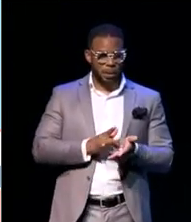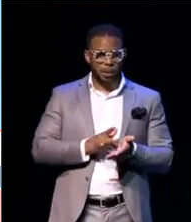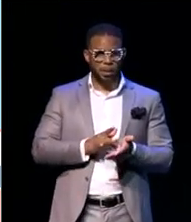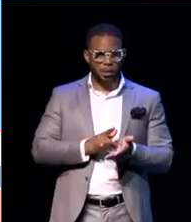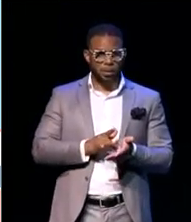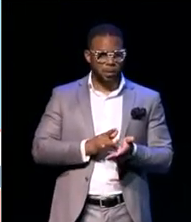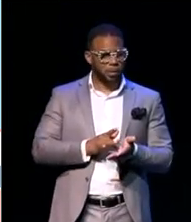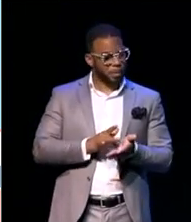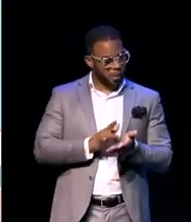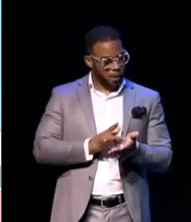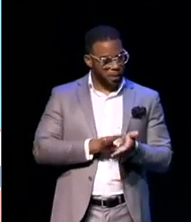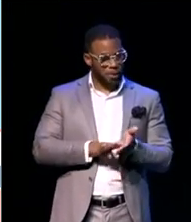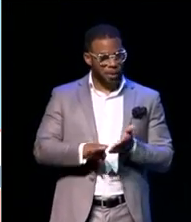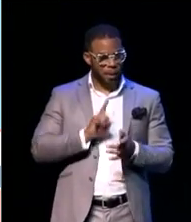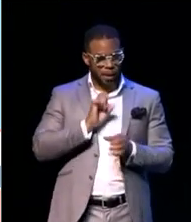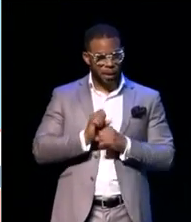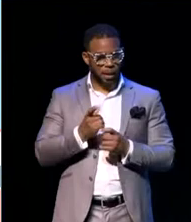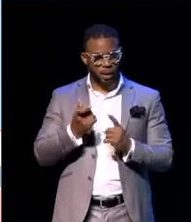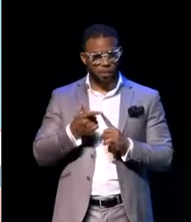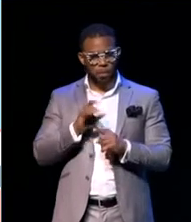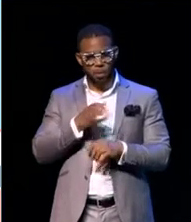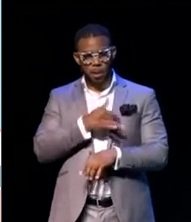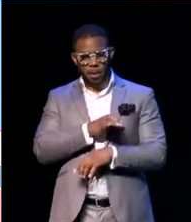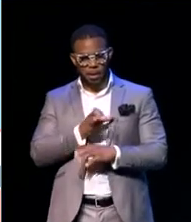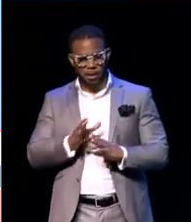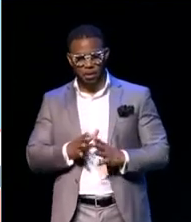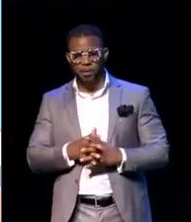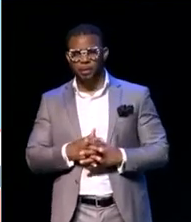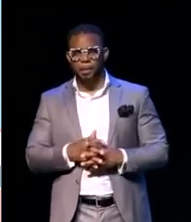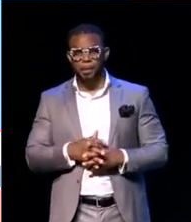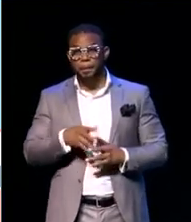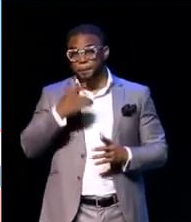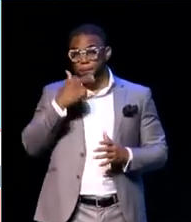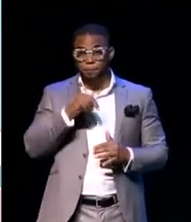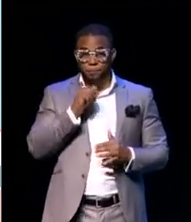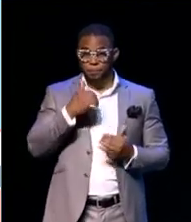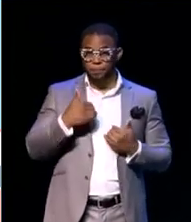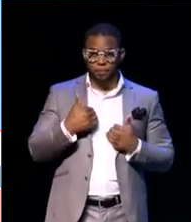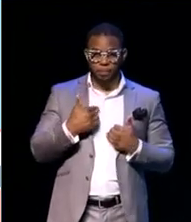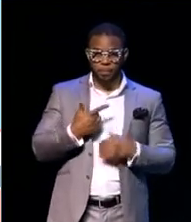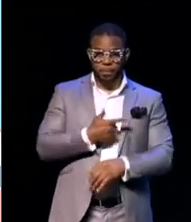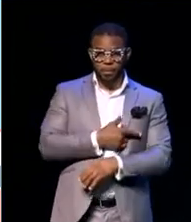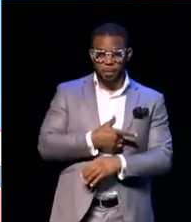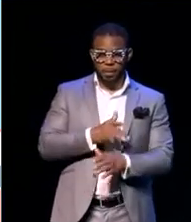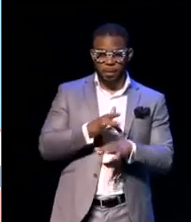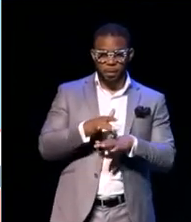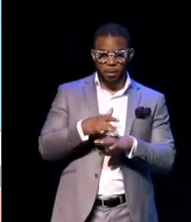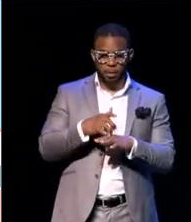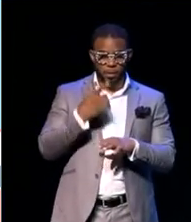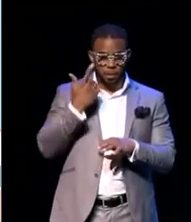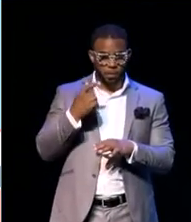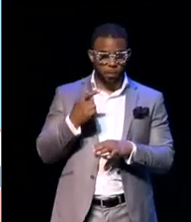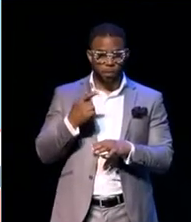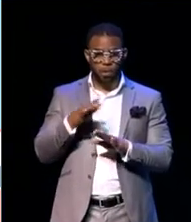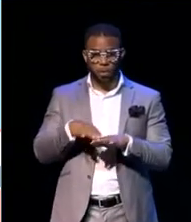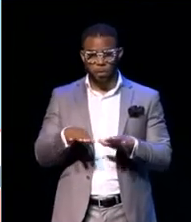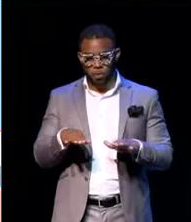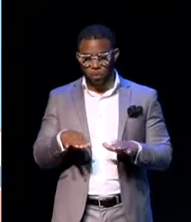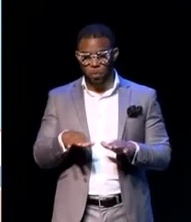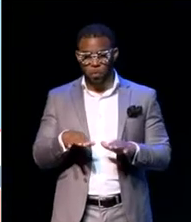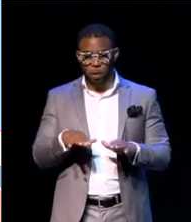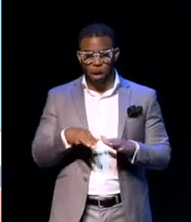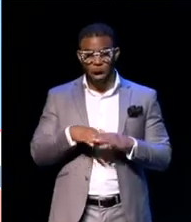exemption actually comes from your clinician. Because we don't have the vaccines available for